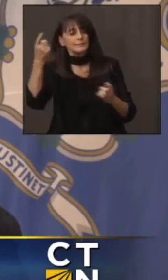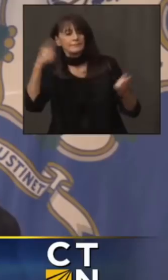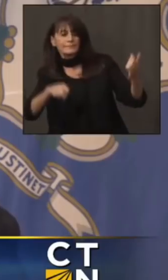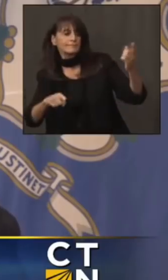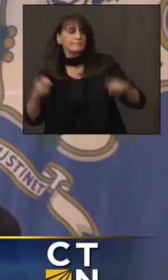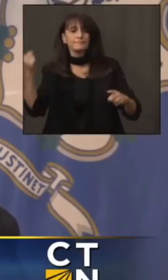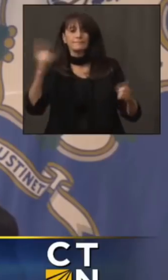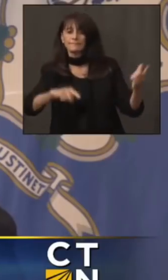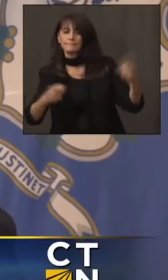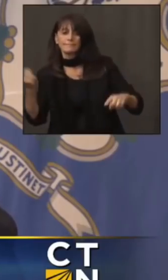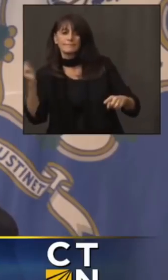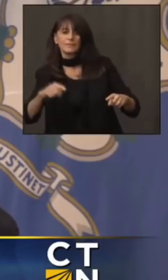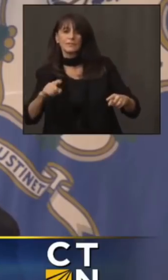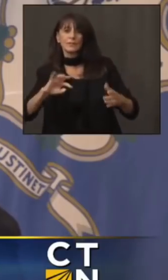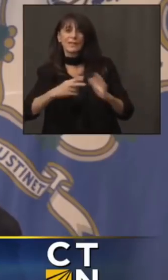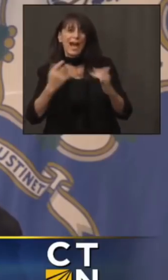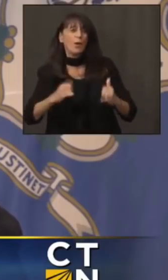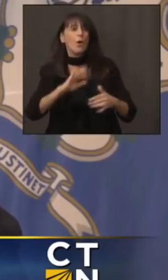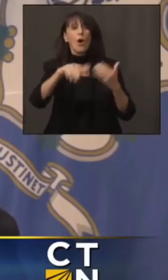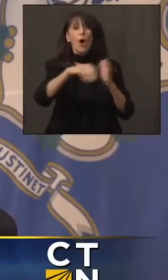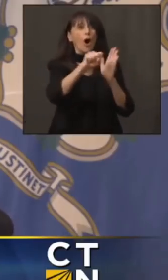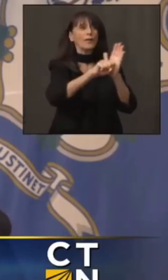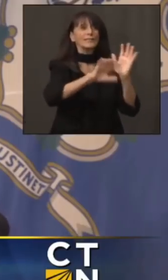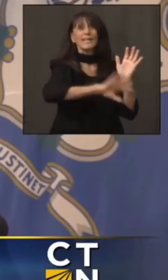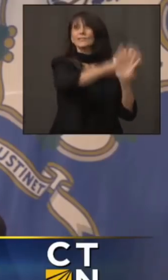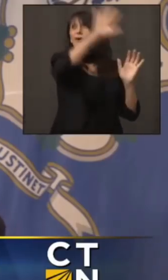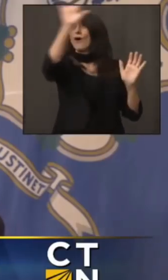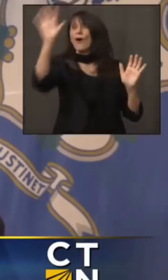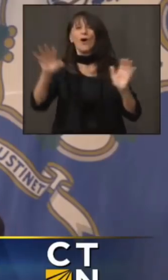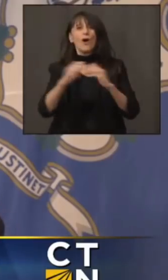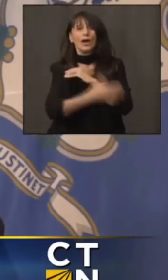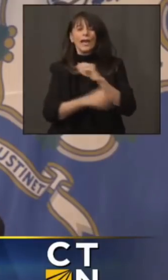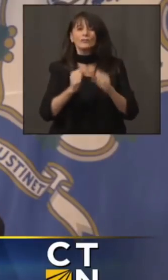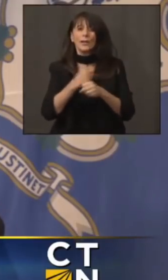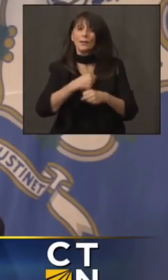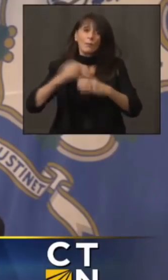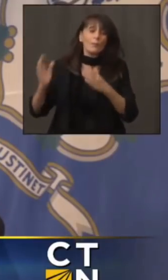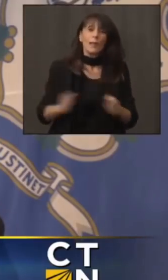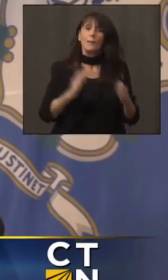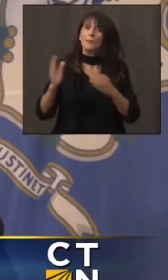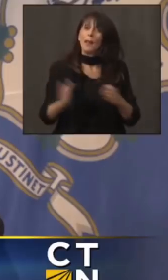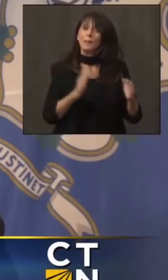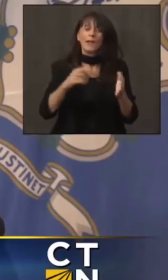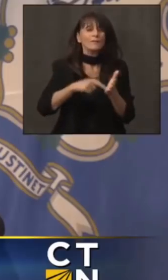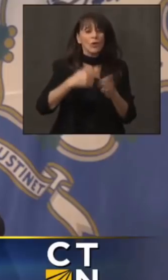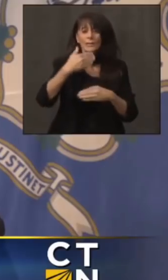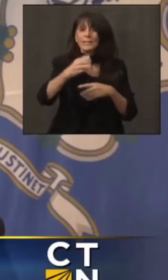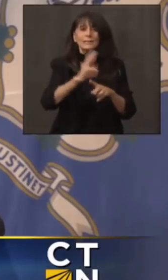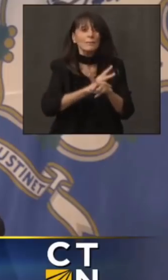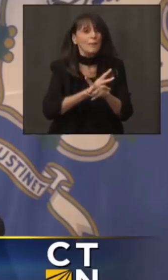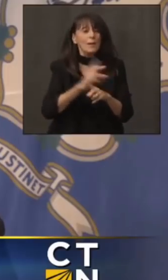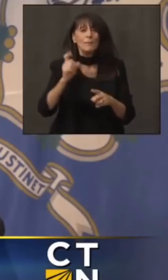that allows every state in the country to make plans, at least for the next 6 months of this fiscal year.